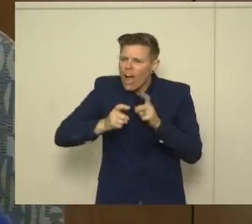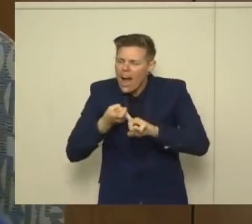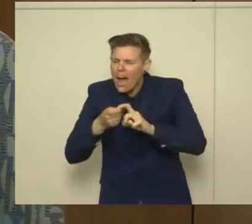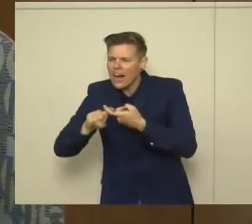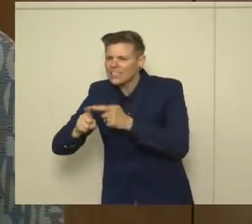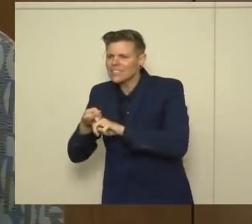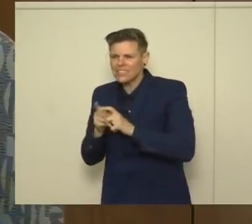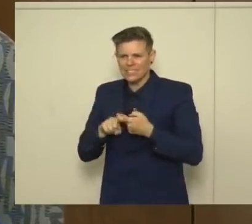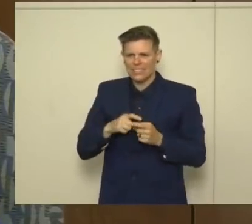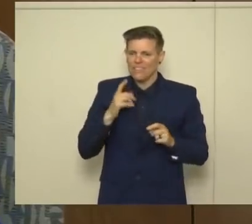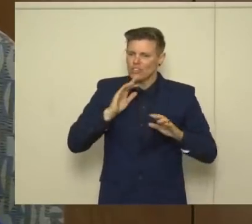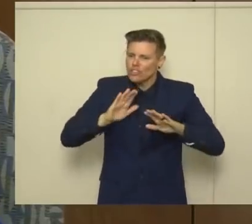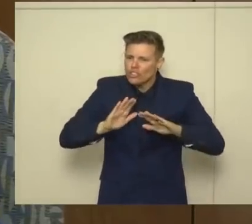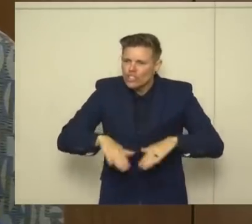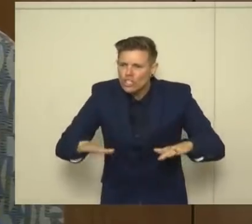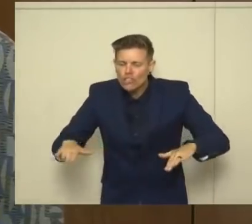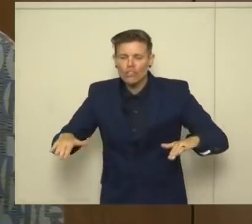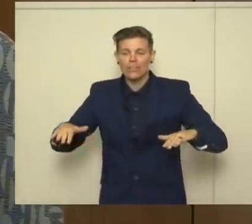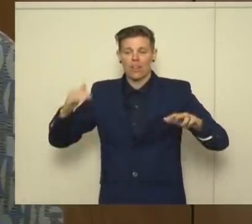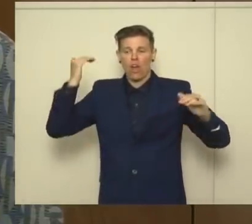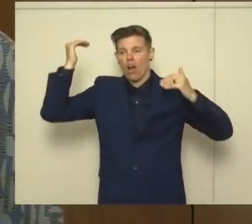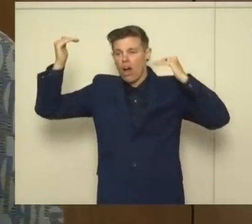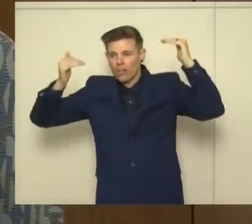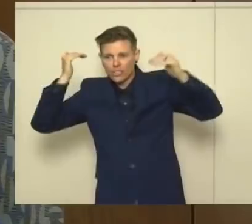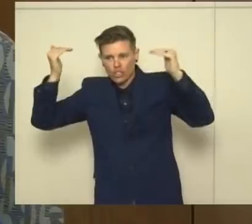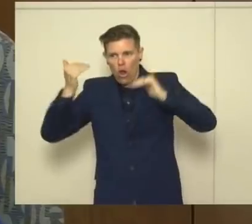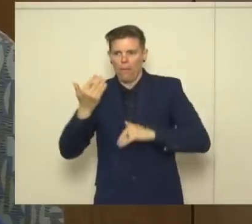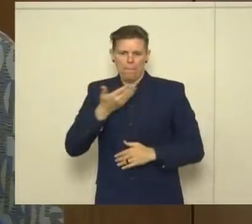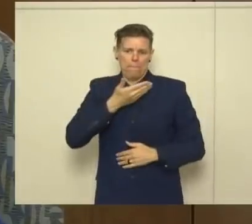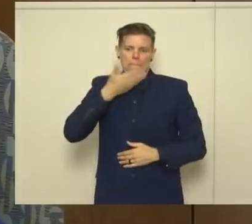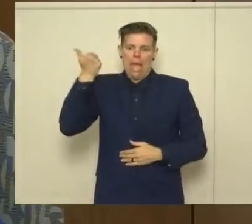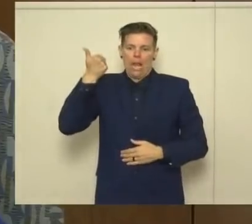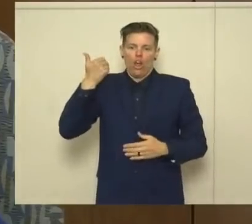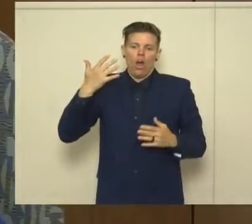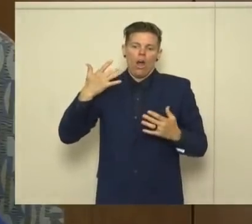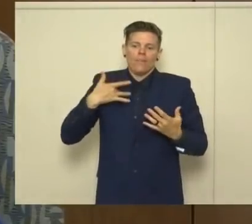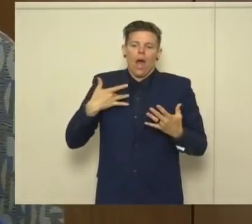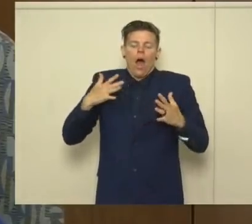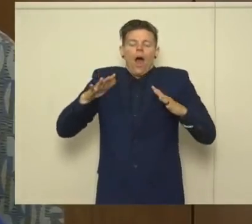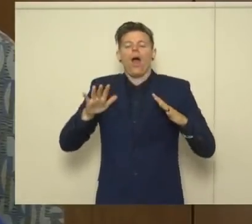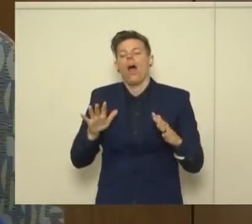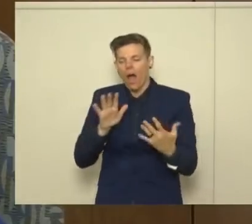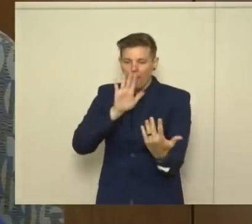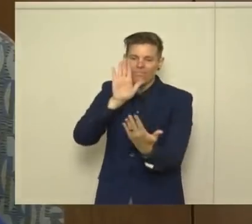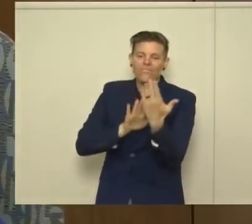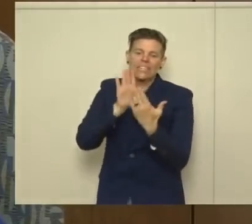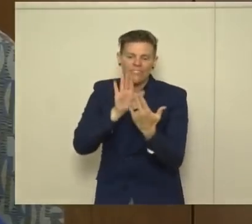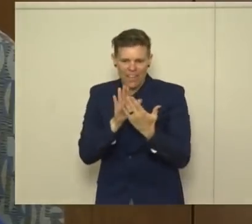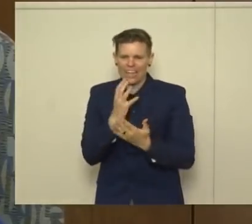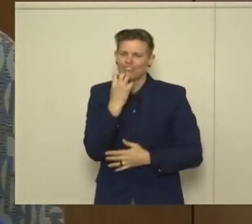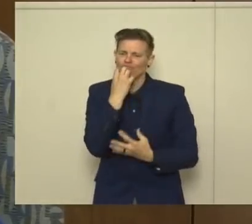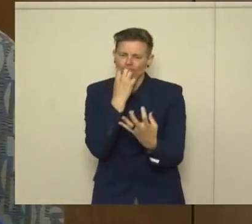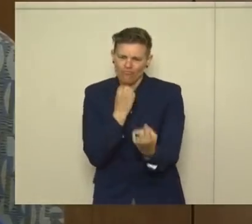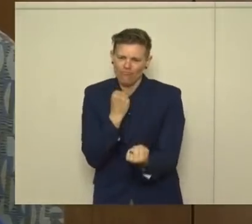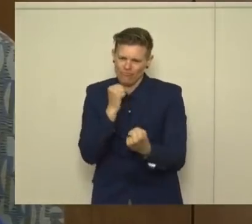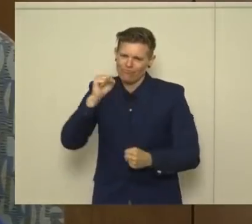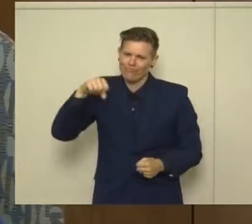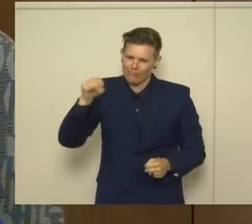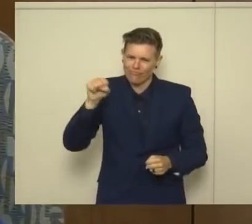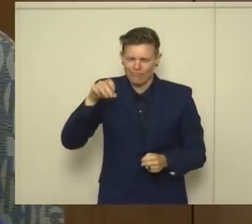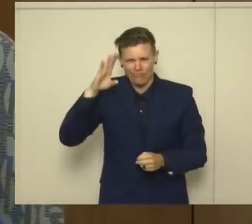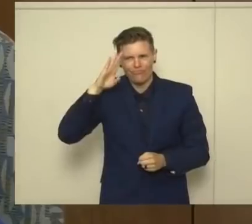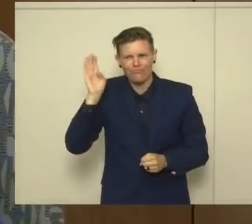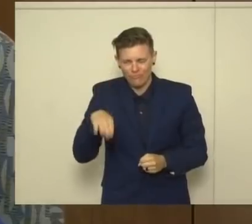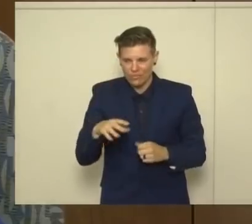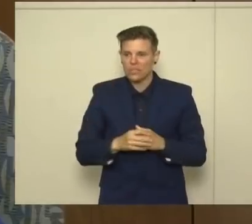family, are enhanced in an in-person environment. And we have a ton of international data